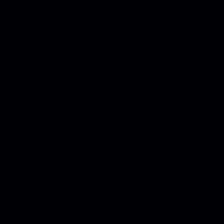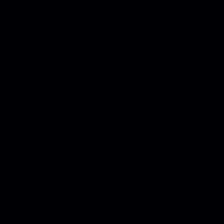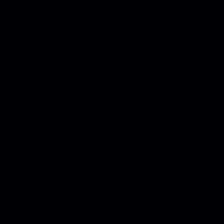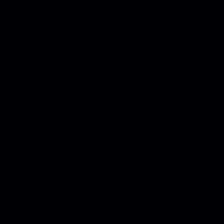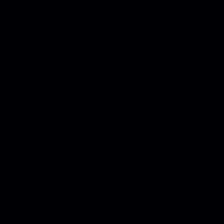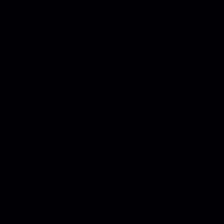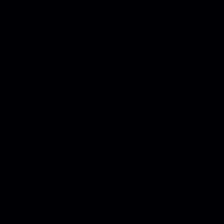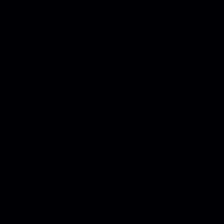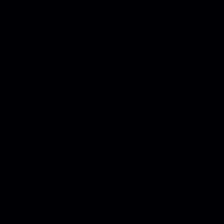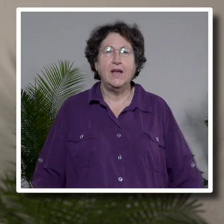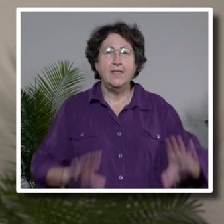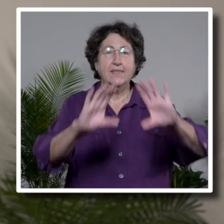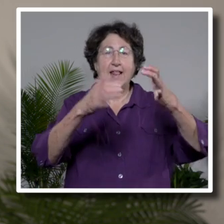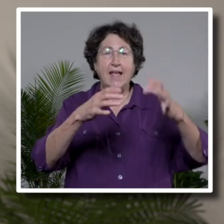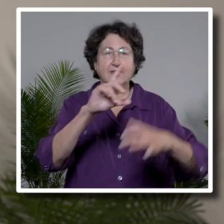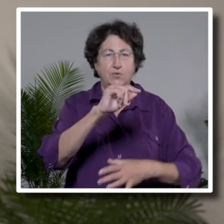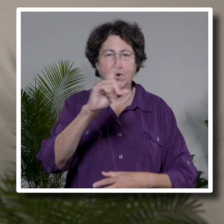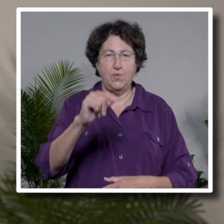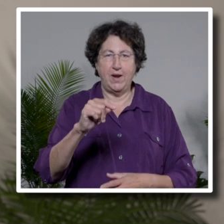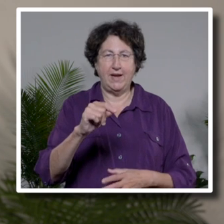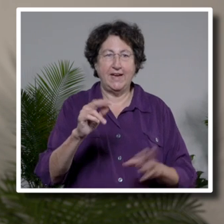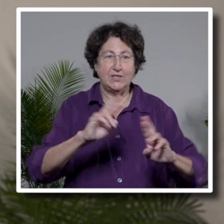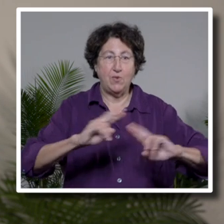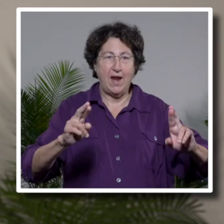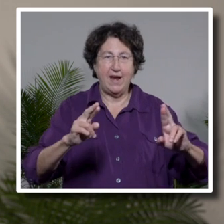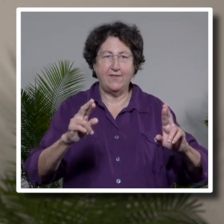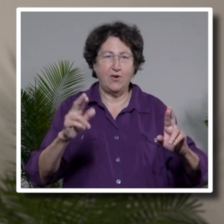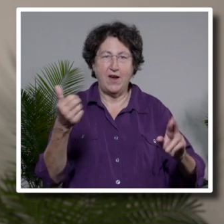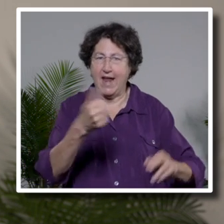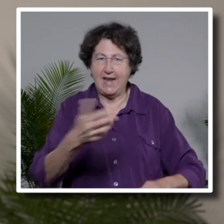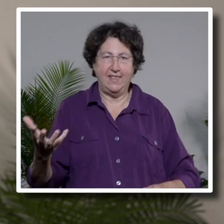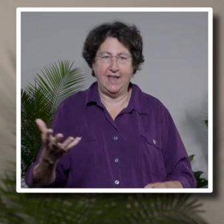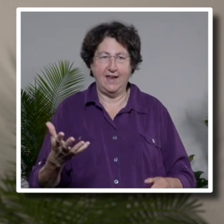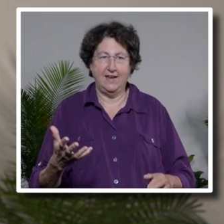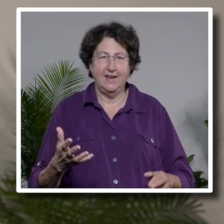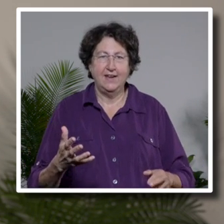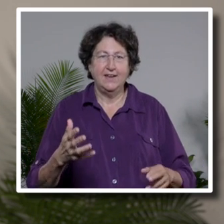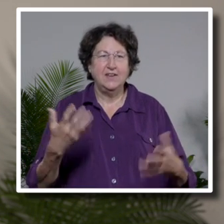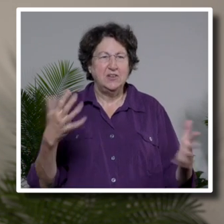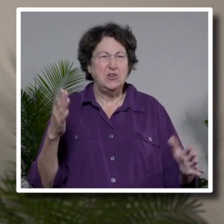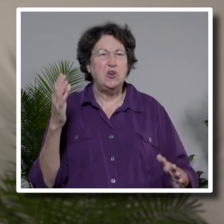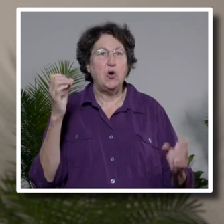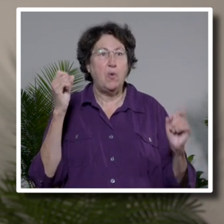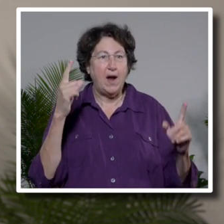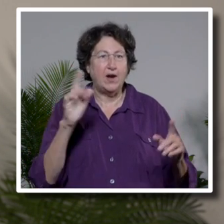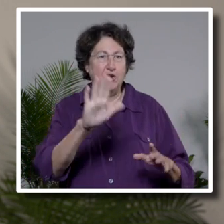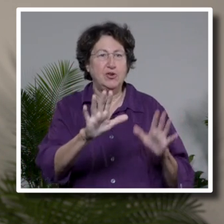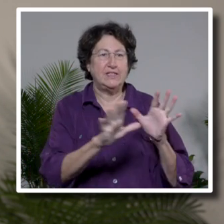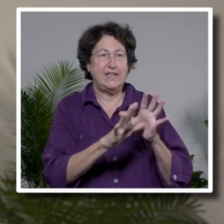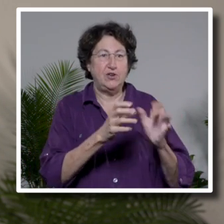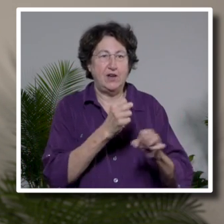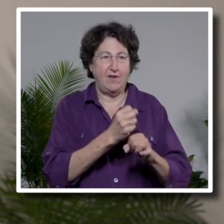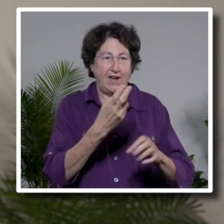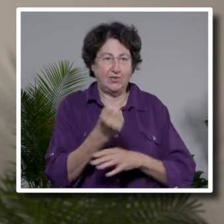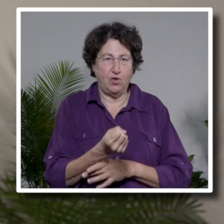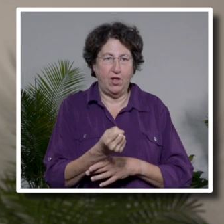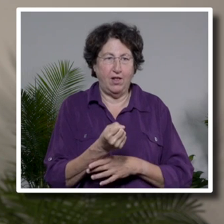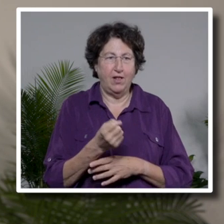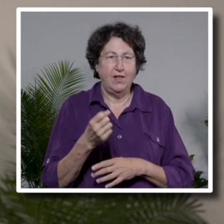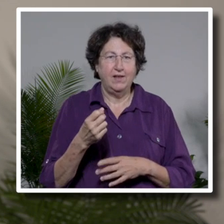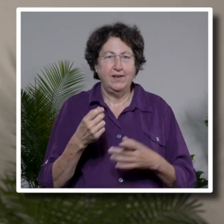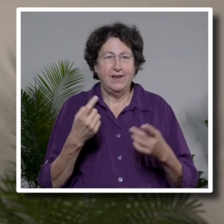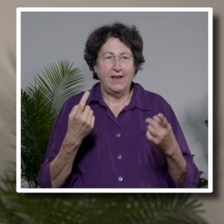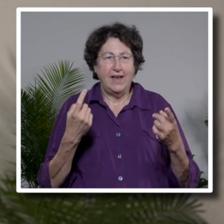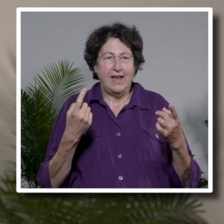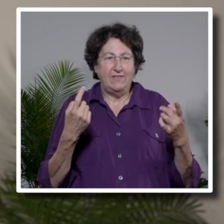The class of 2020 is ready for anything. You're well aware that your senior year of high school was,